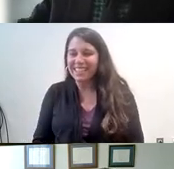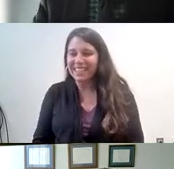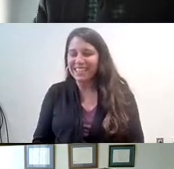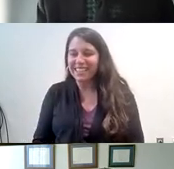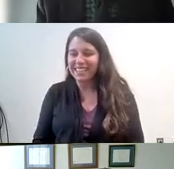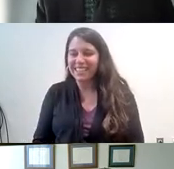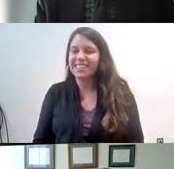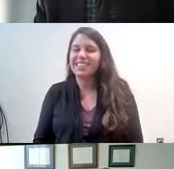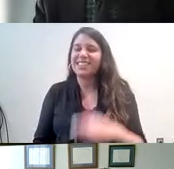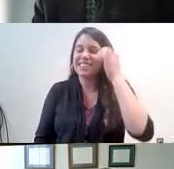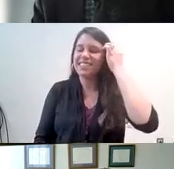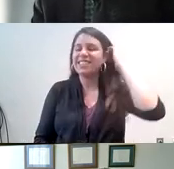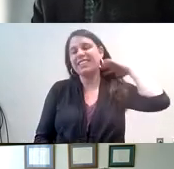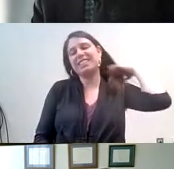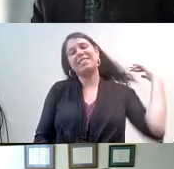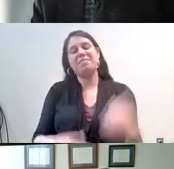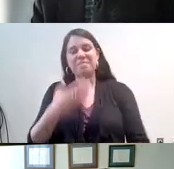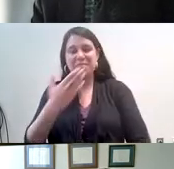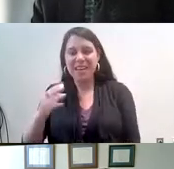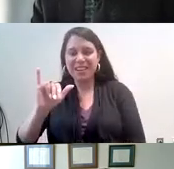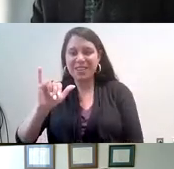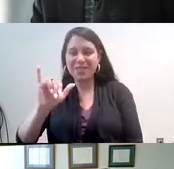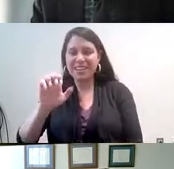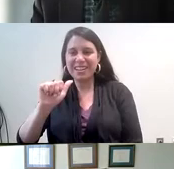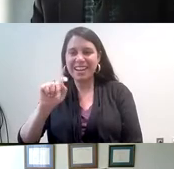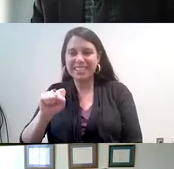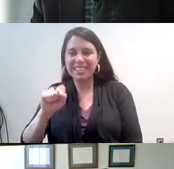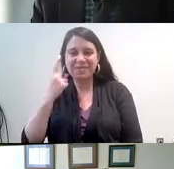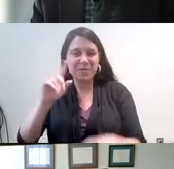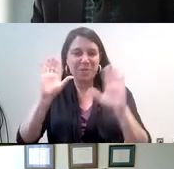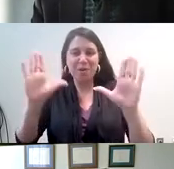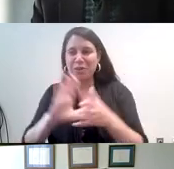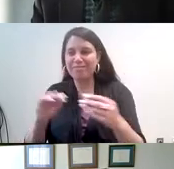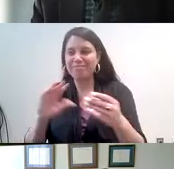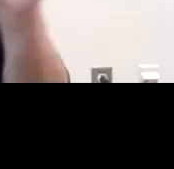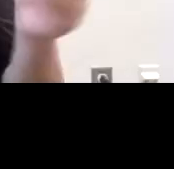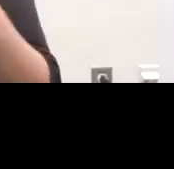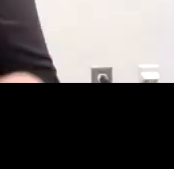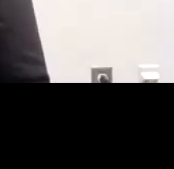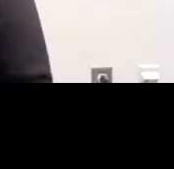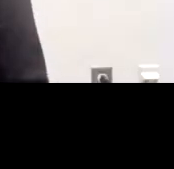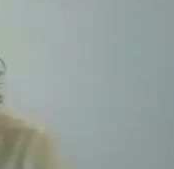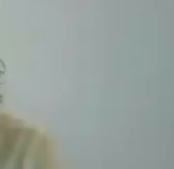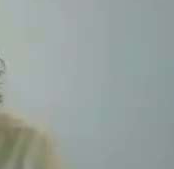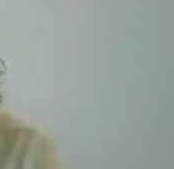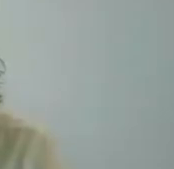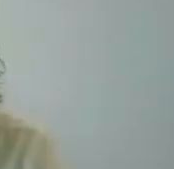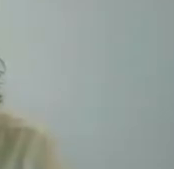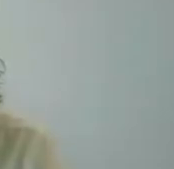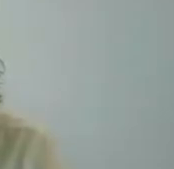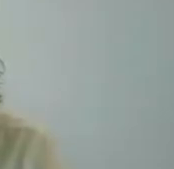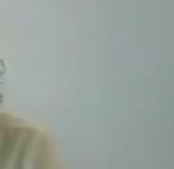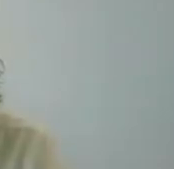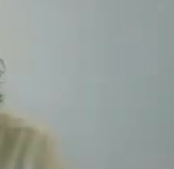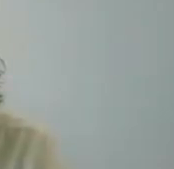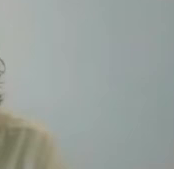Thanks, Yates. Thank you for that wonderful intro. So I am